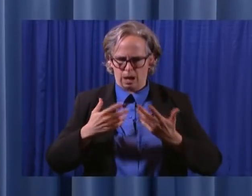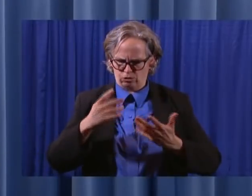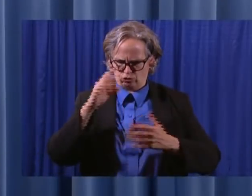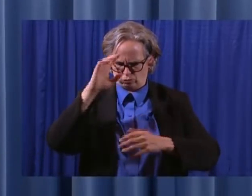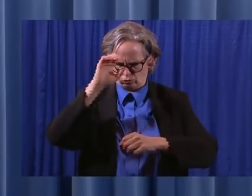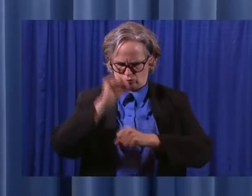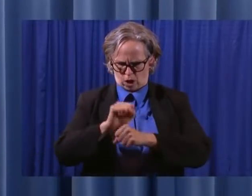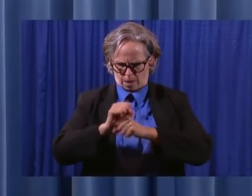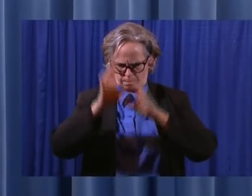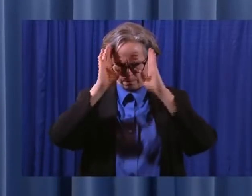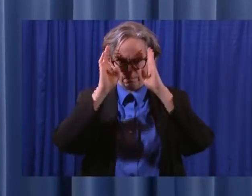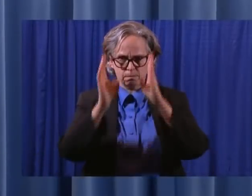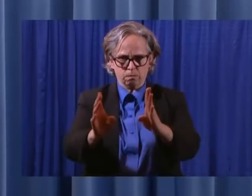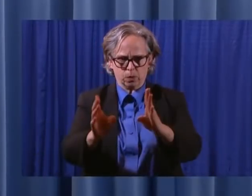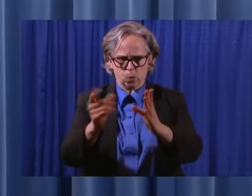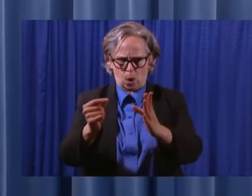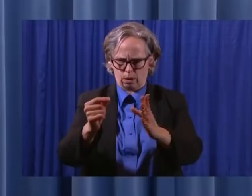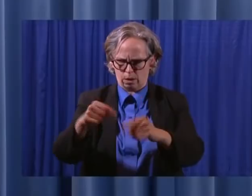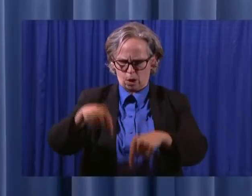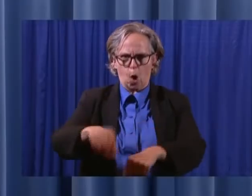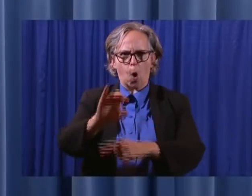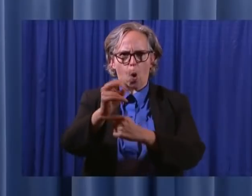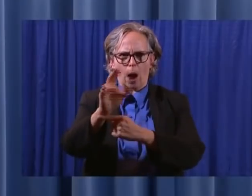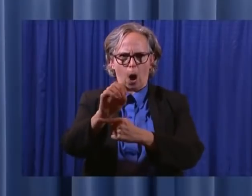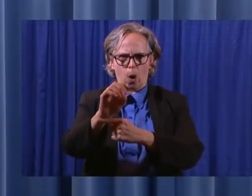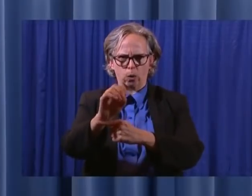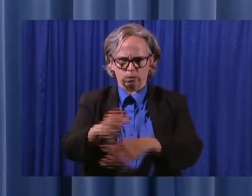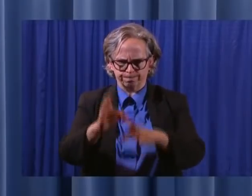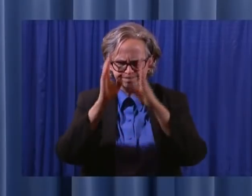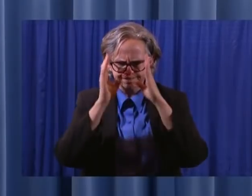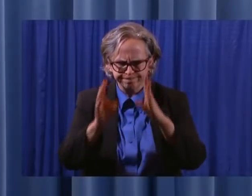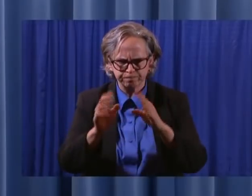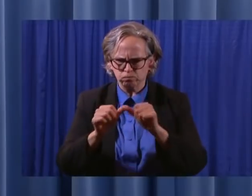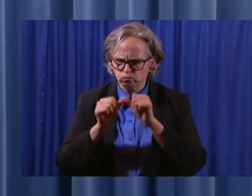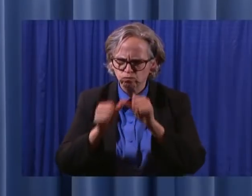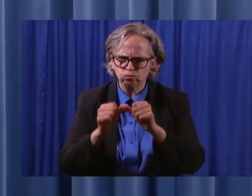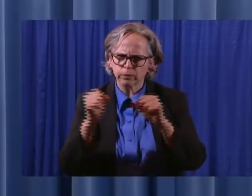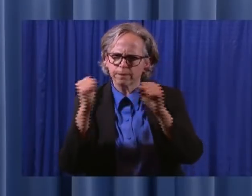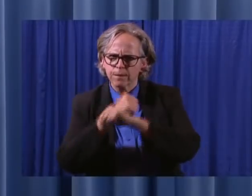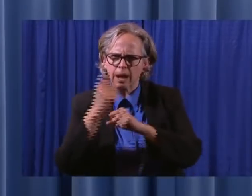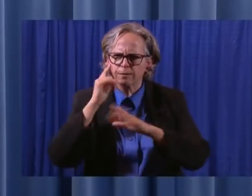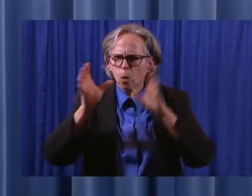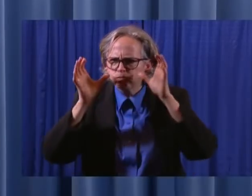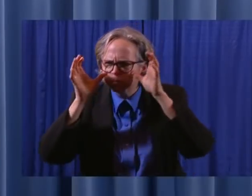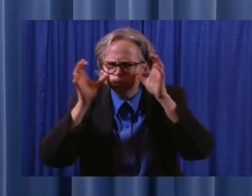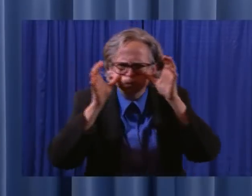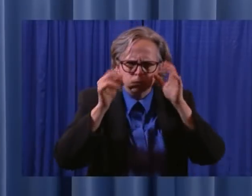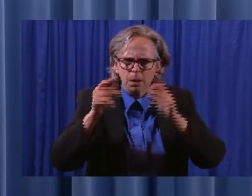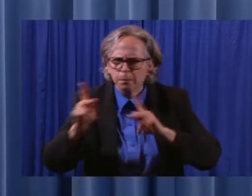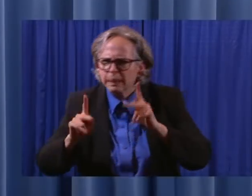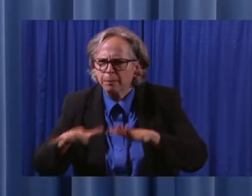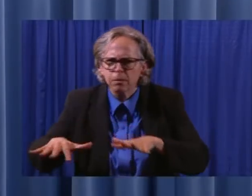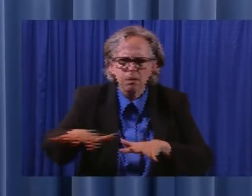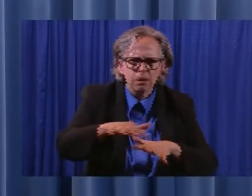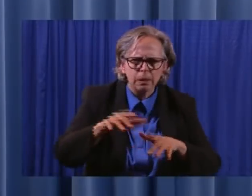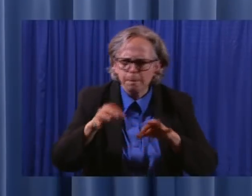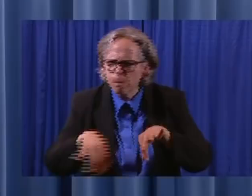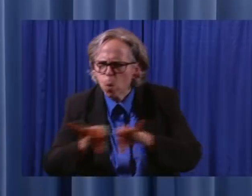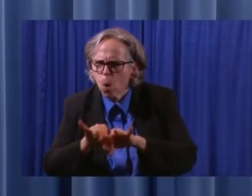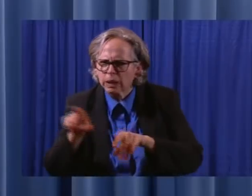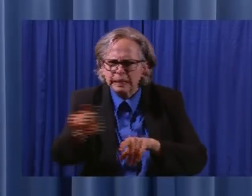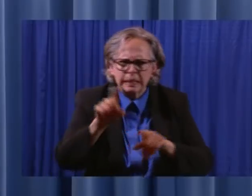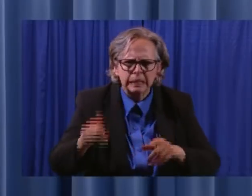day and to talk to the people of the state of Ohio about the issues that are important, that what I see.